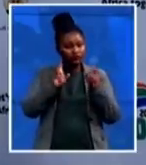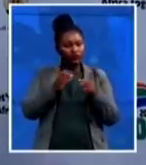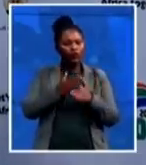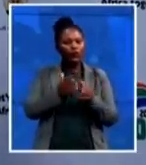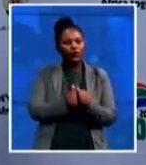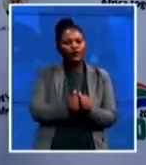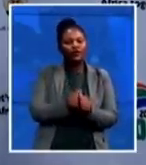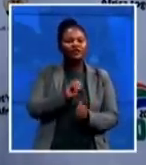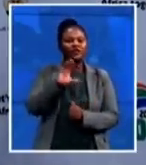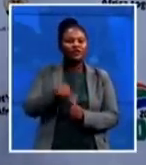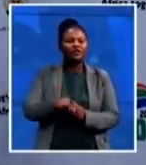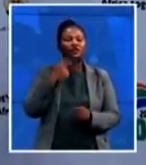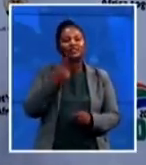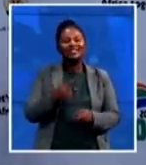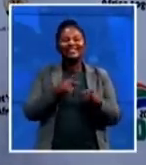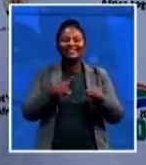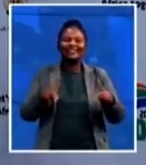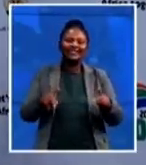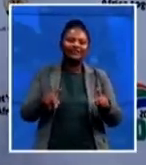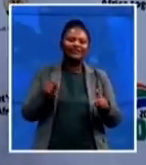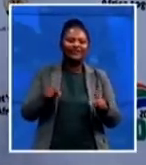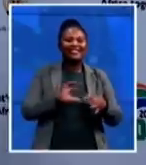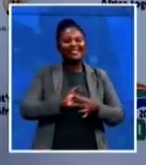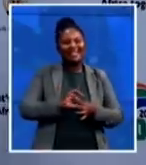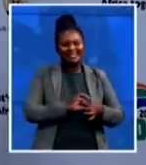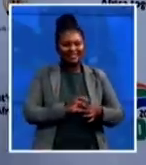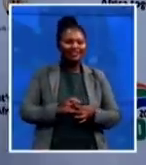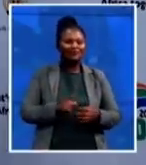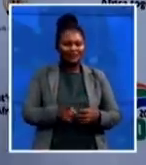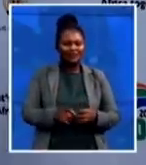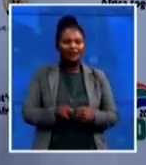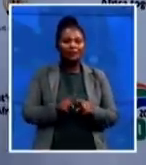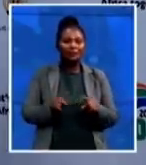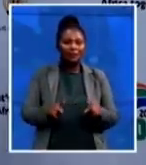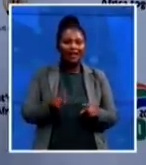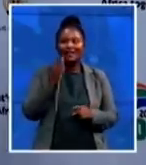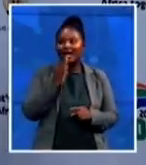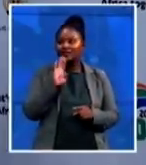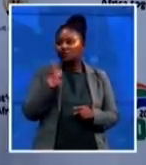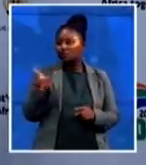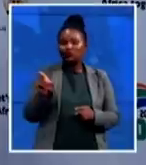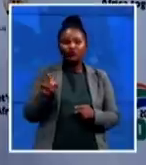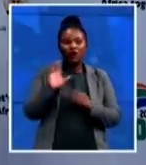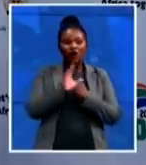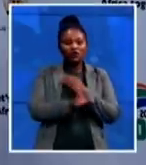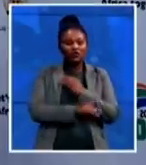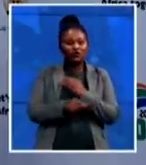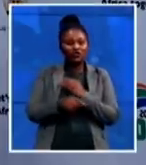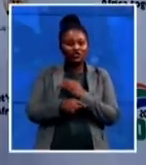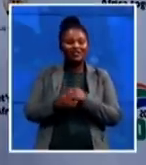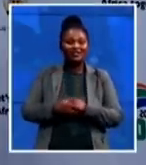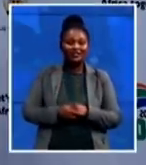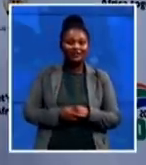call relationships. But the attitude of our constitution dictates a positive